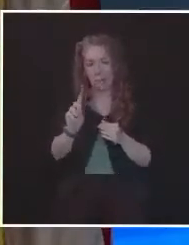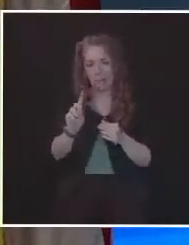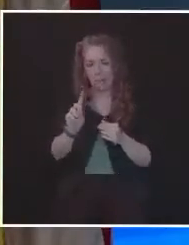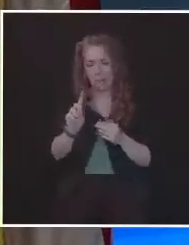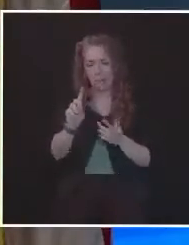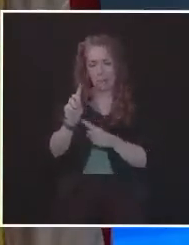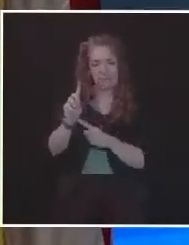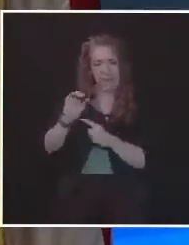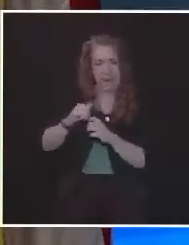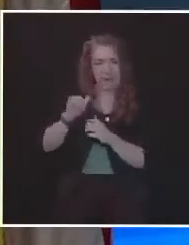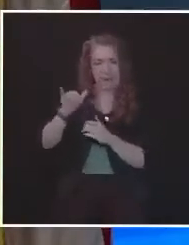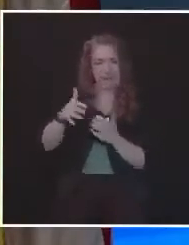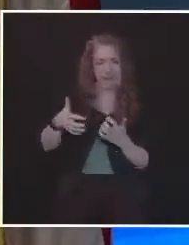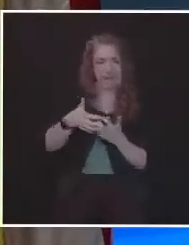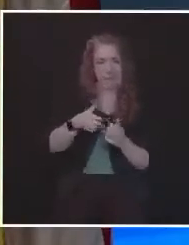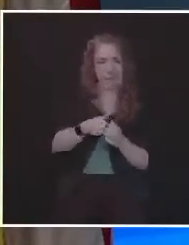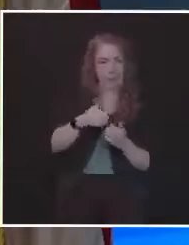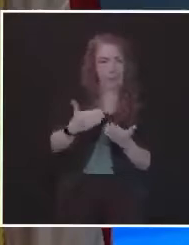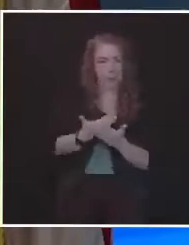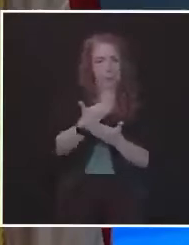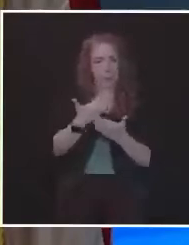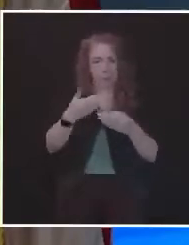organizational structure?